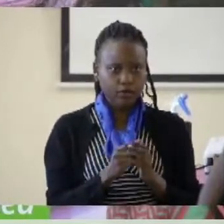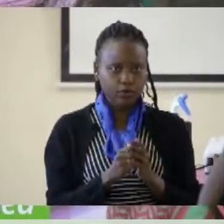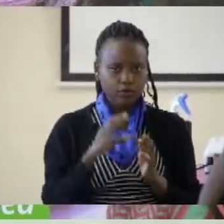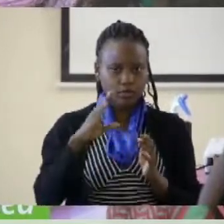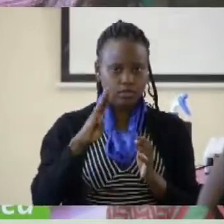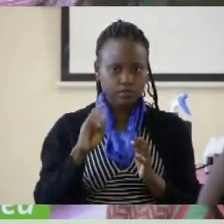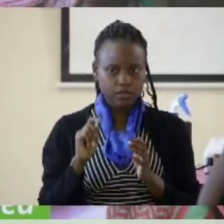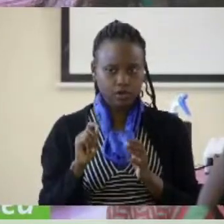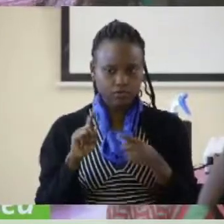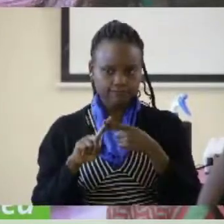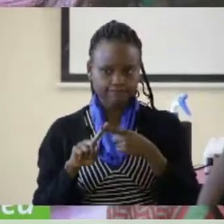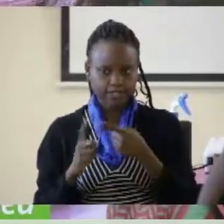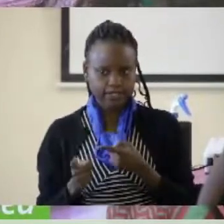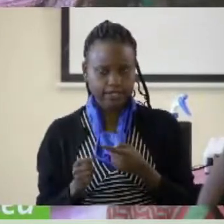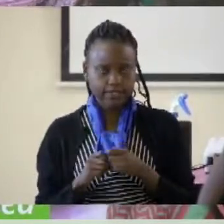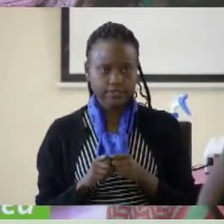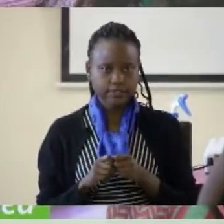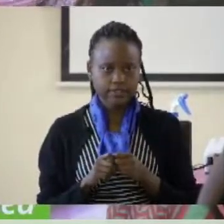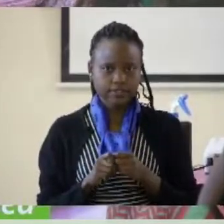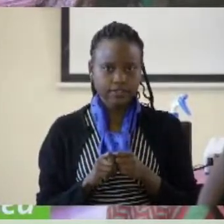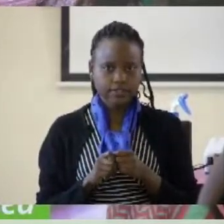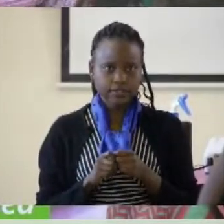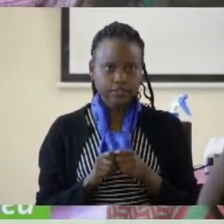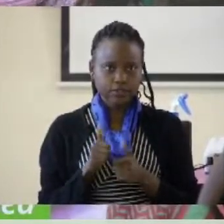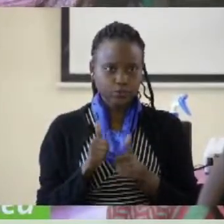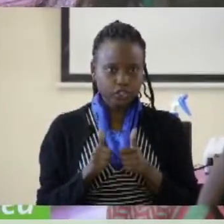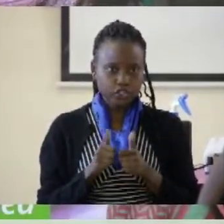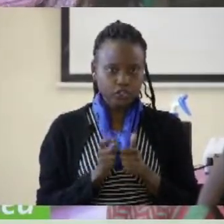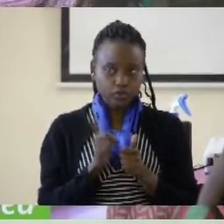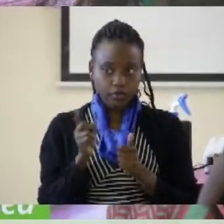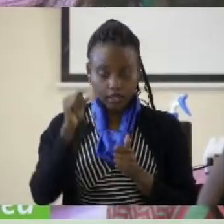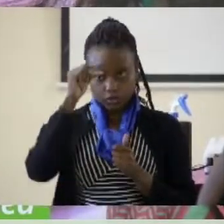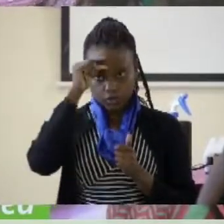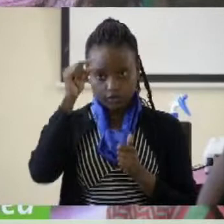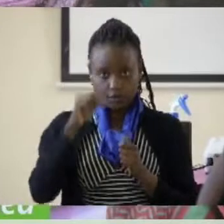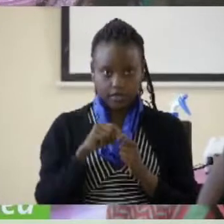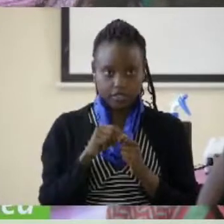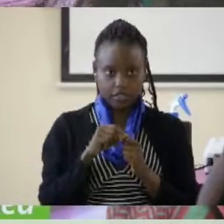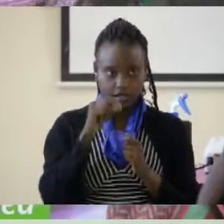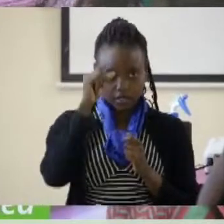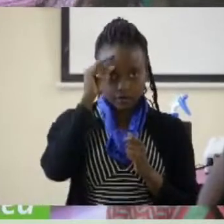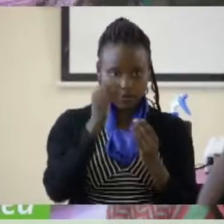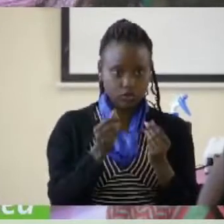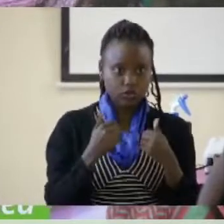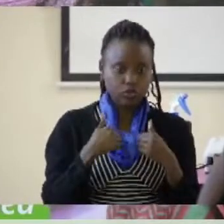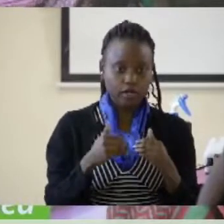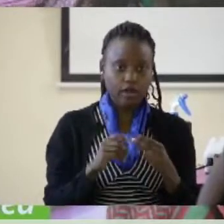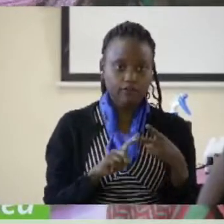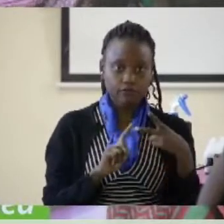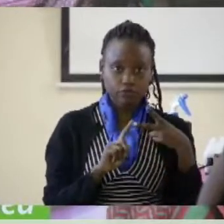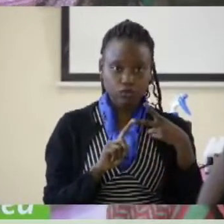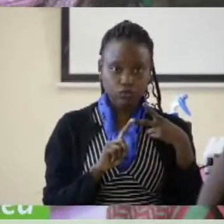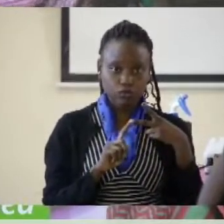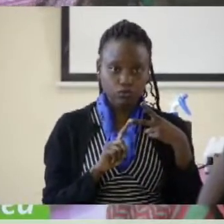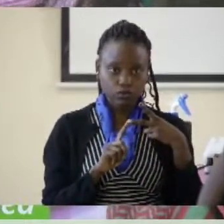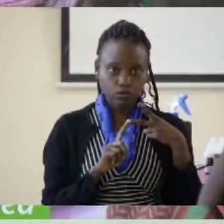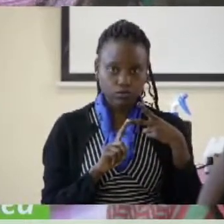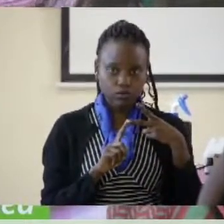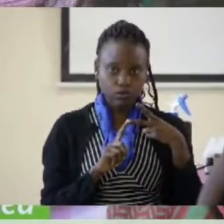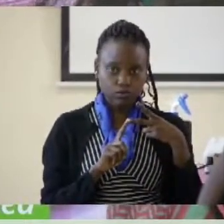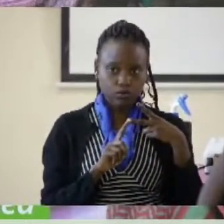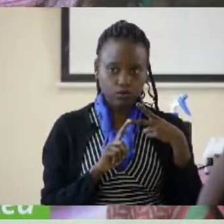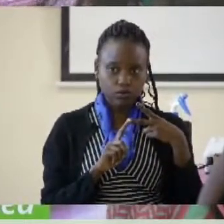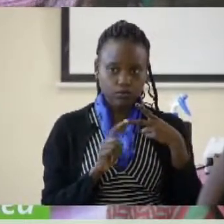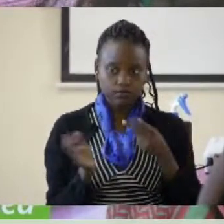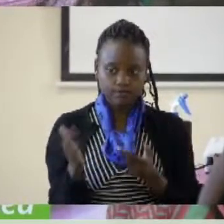X, which it should be to government. Government has many solutions. 2, it will be to recruit, of